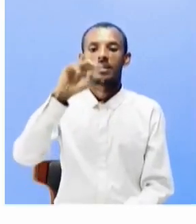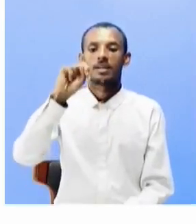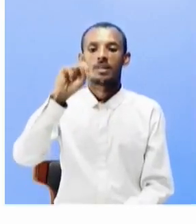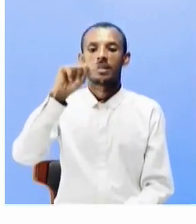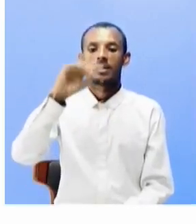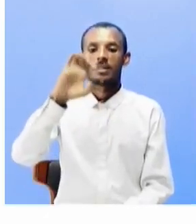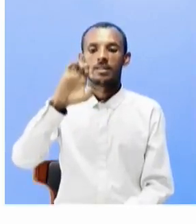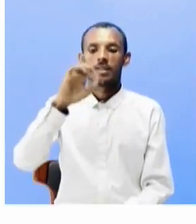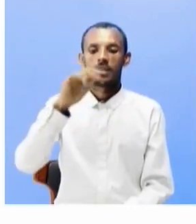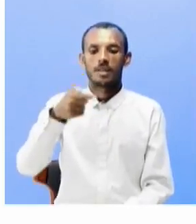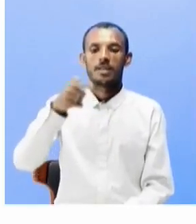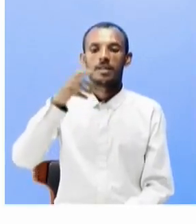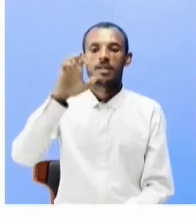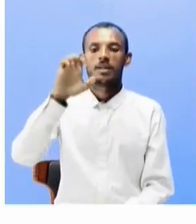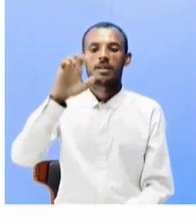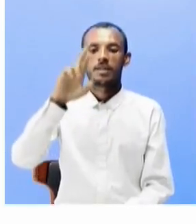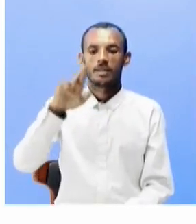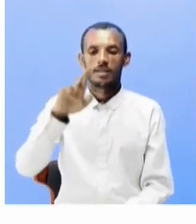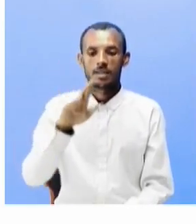integers